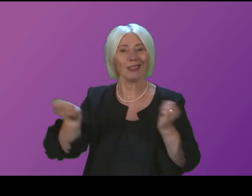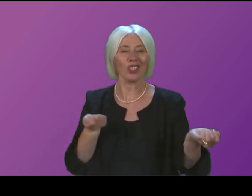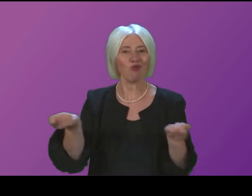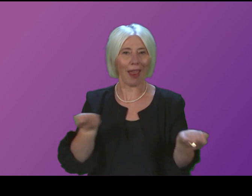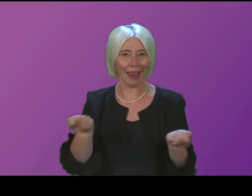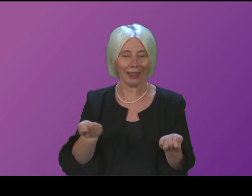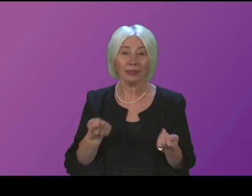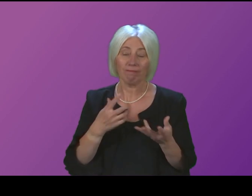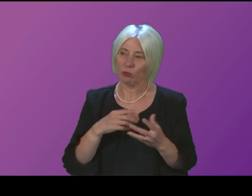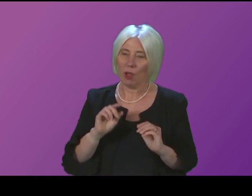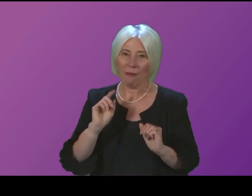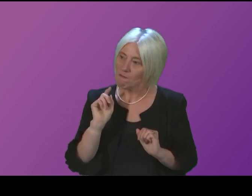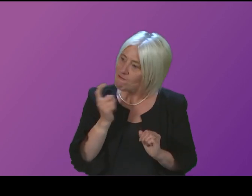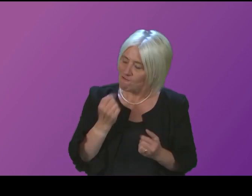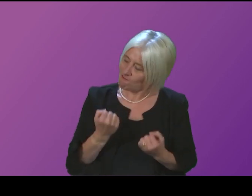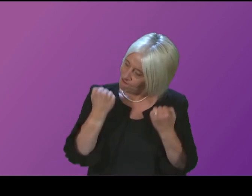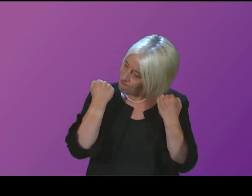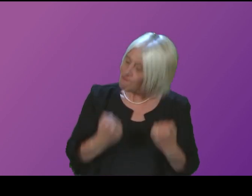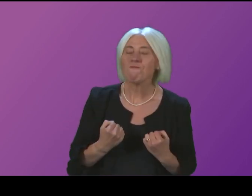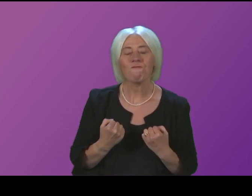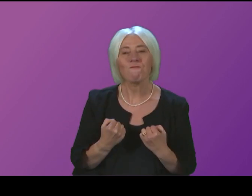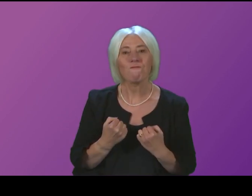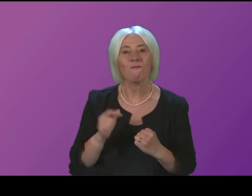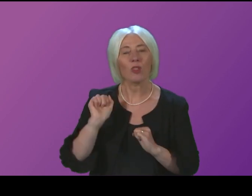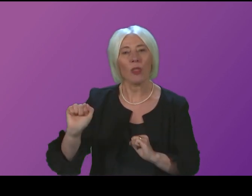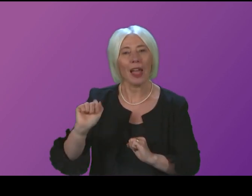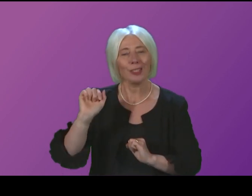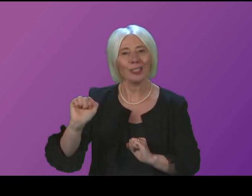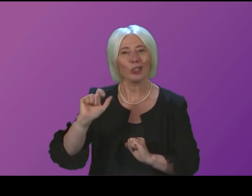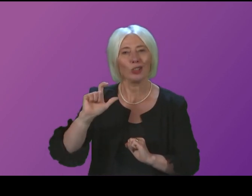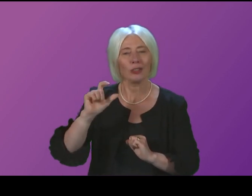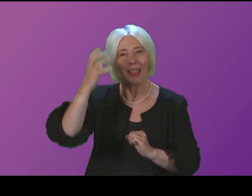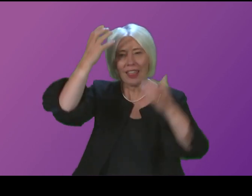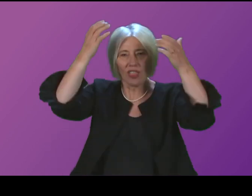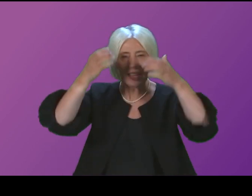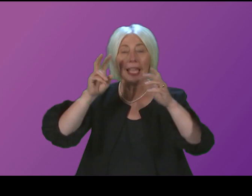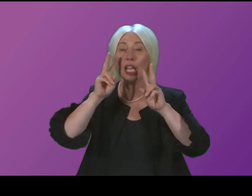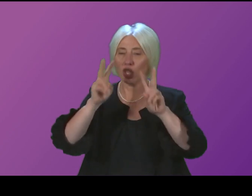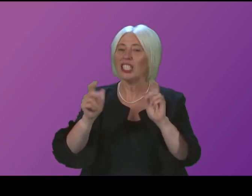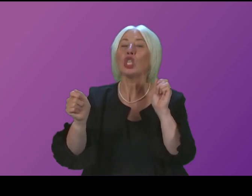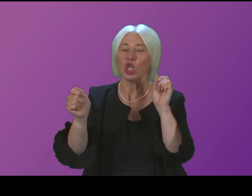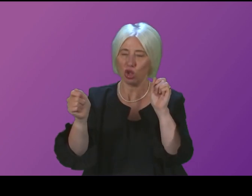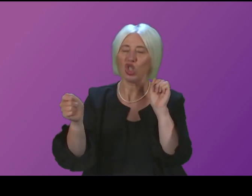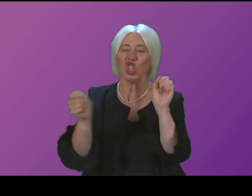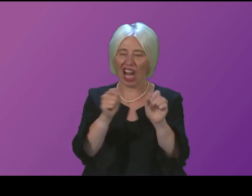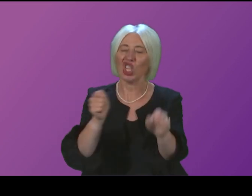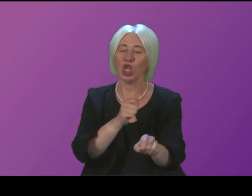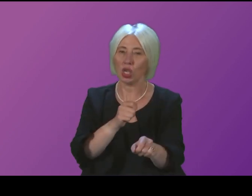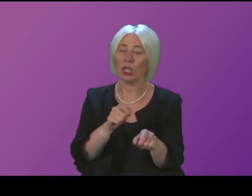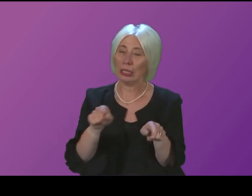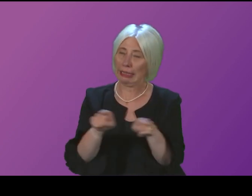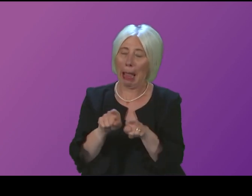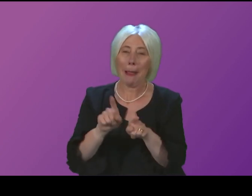indeed redouble our determination, that he will have the opportunity to witness change just as transformational and